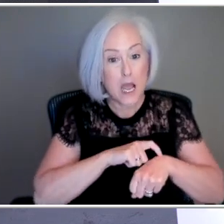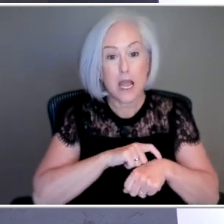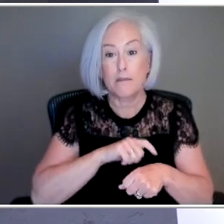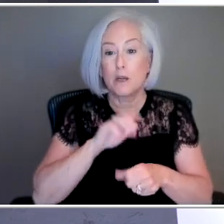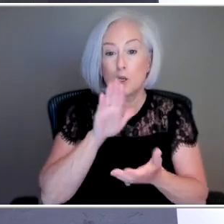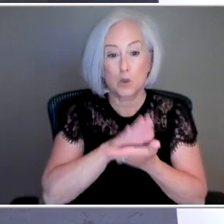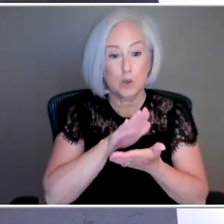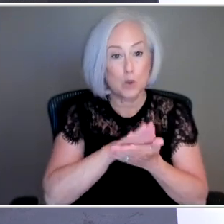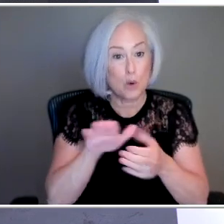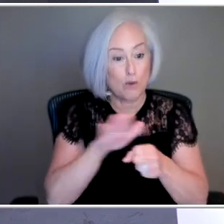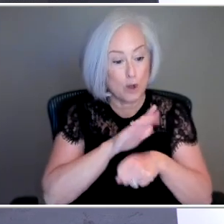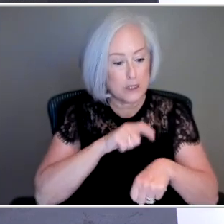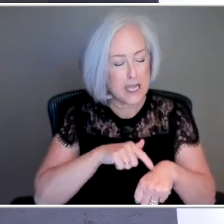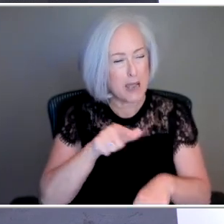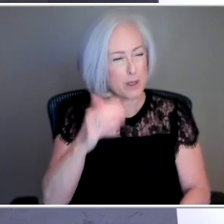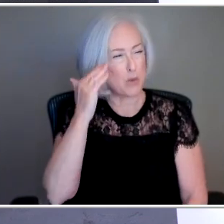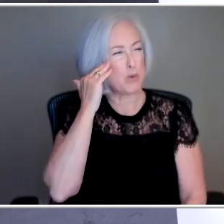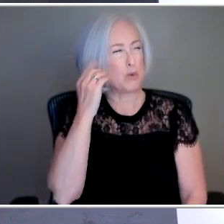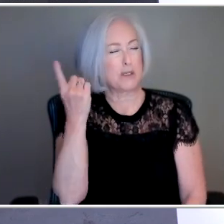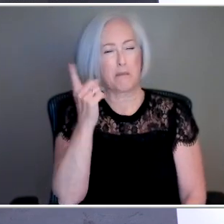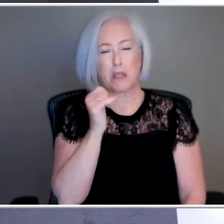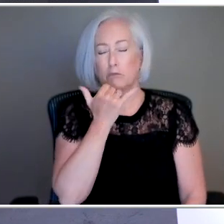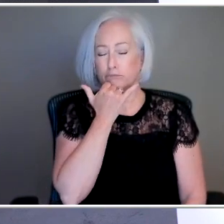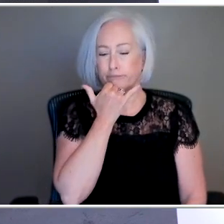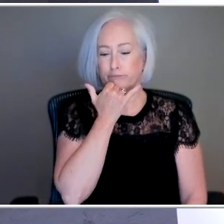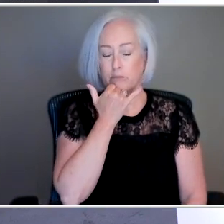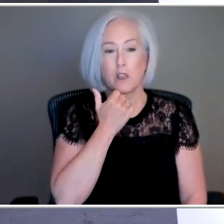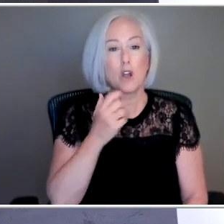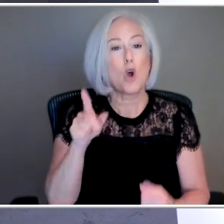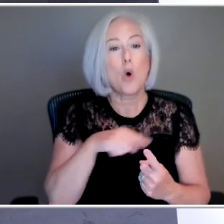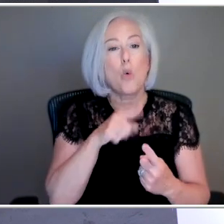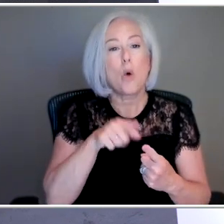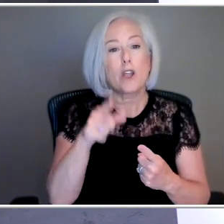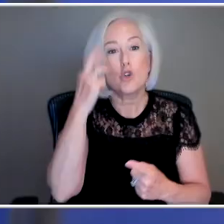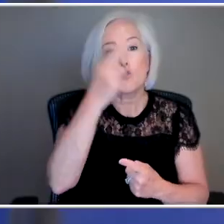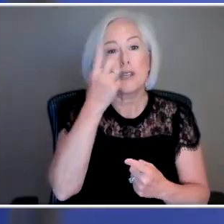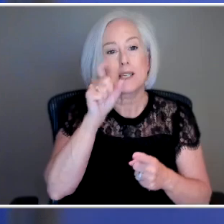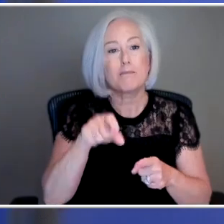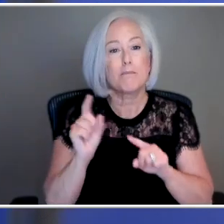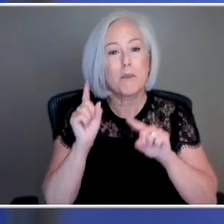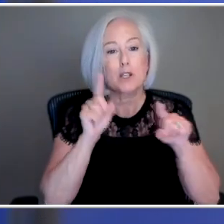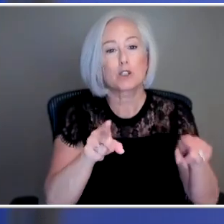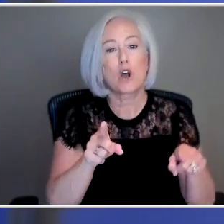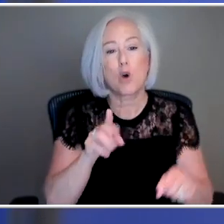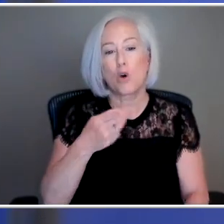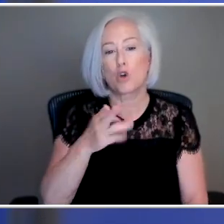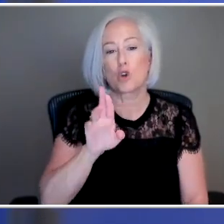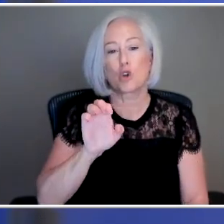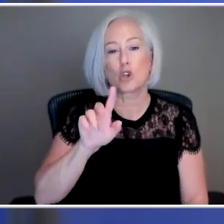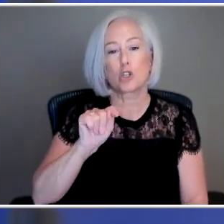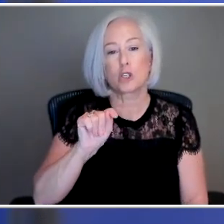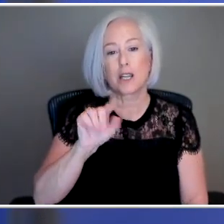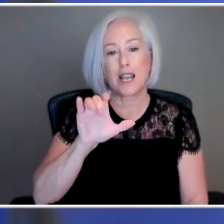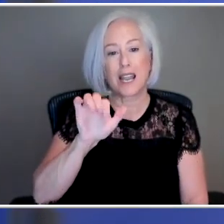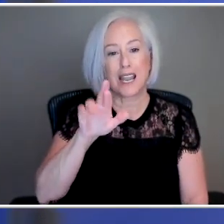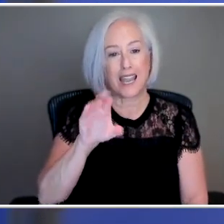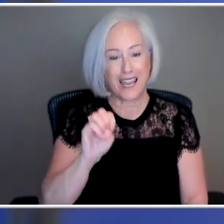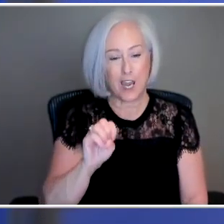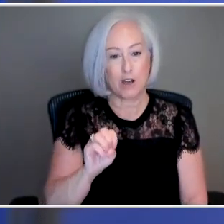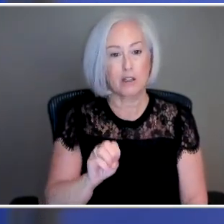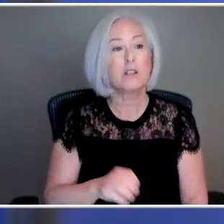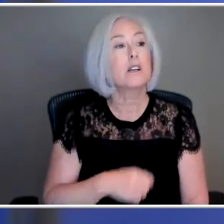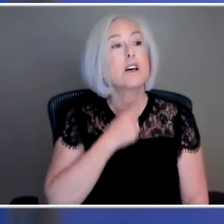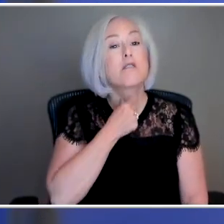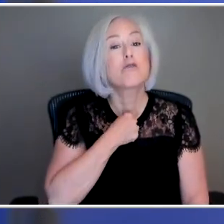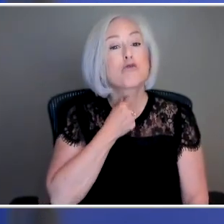wasn't right. At what point did you realize that you needed to get to urgent care? So I was having a lot of severe throat pain. I thought it